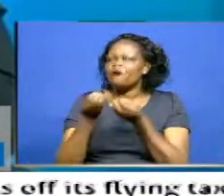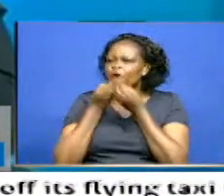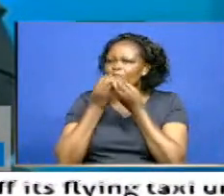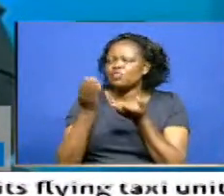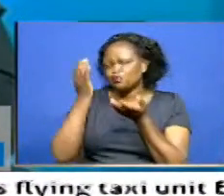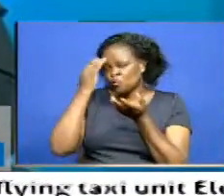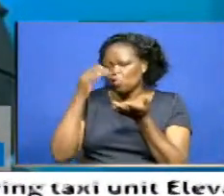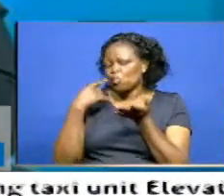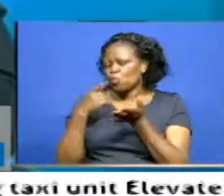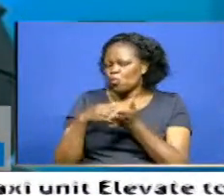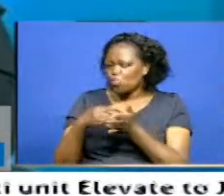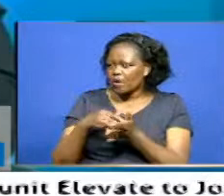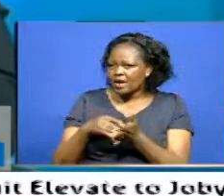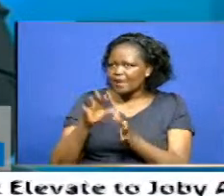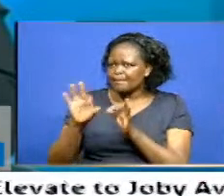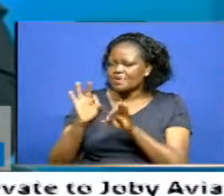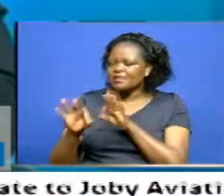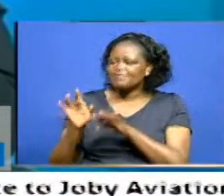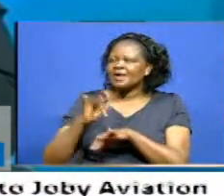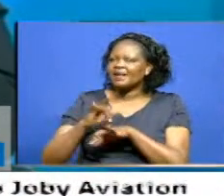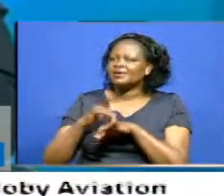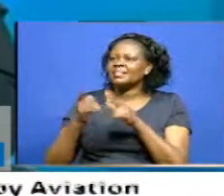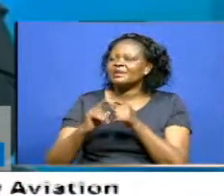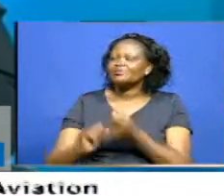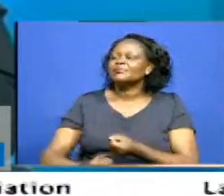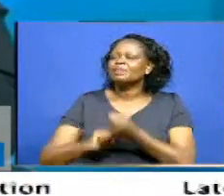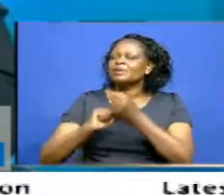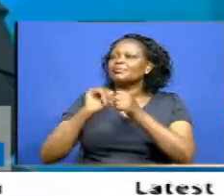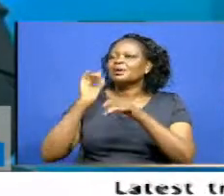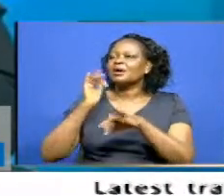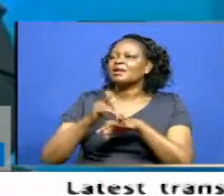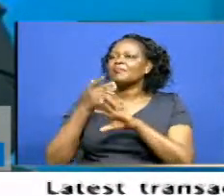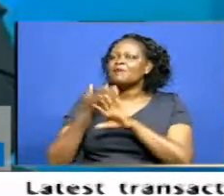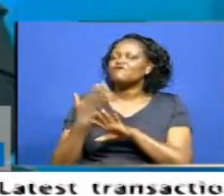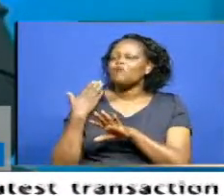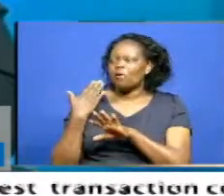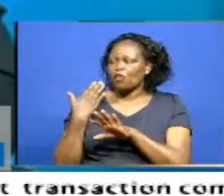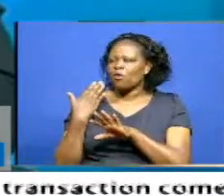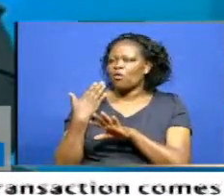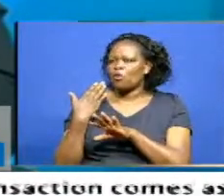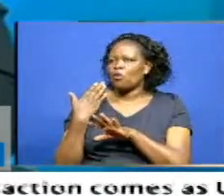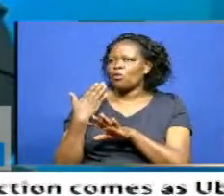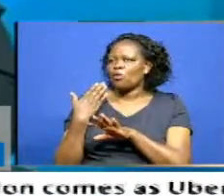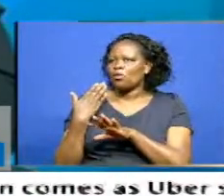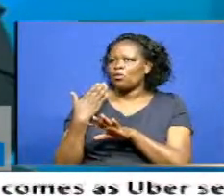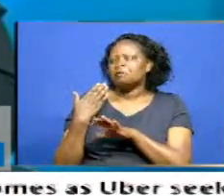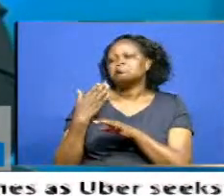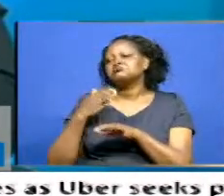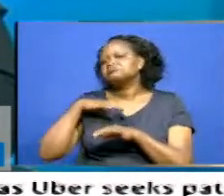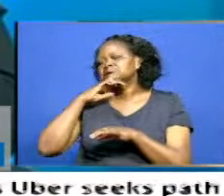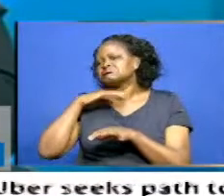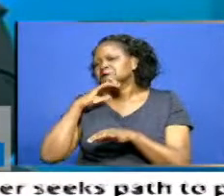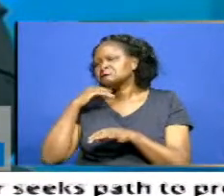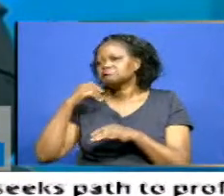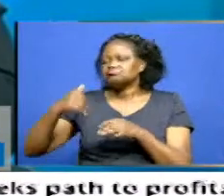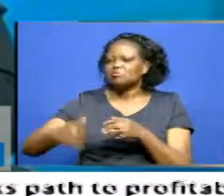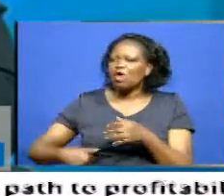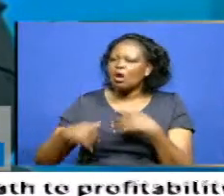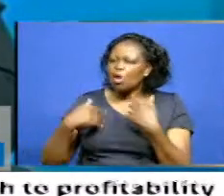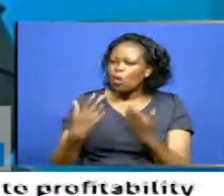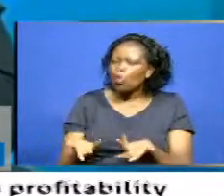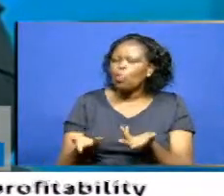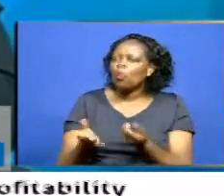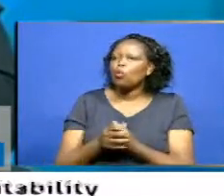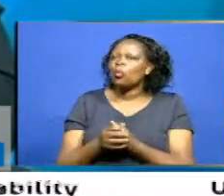who's vulnerable, pick them early, and make sure that we are supporting them early before they reach that stage where people are dying of hunger or the people are going